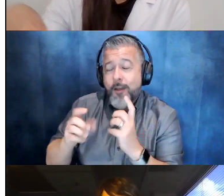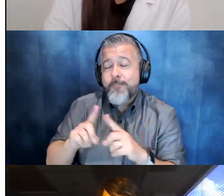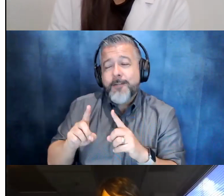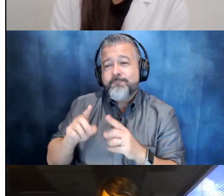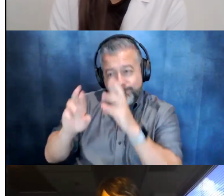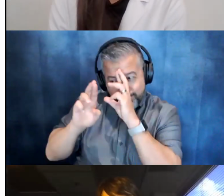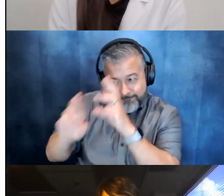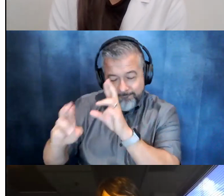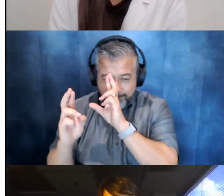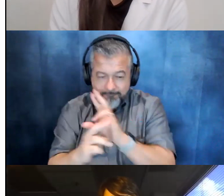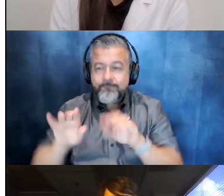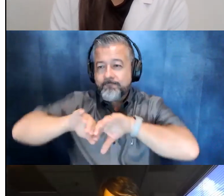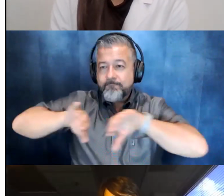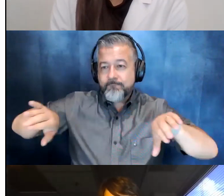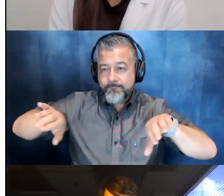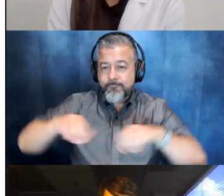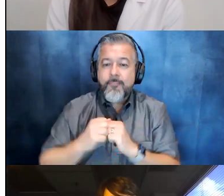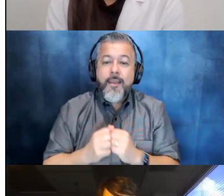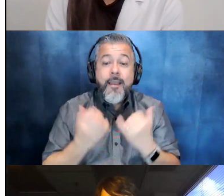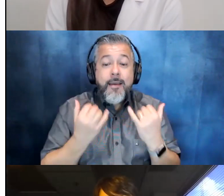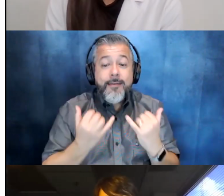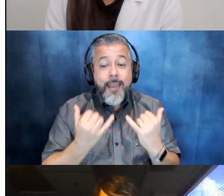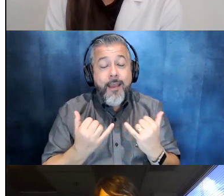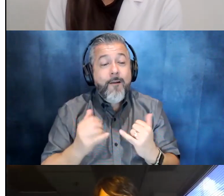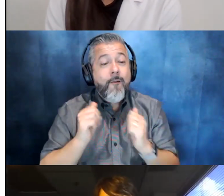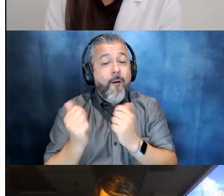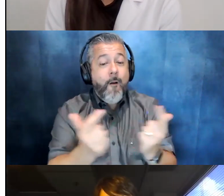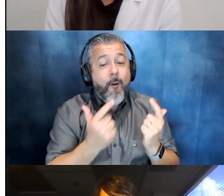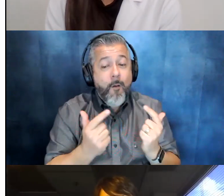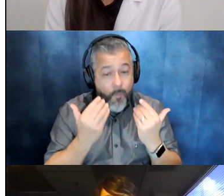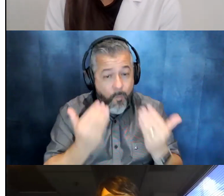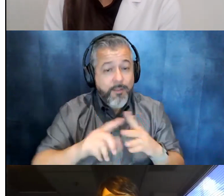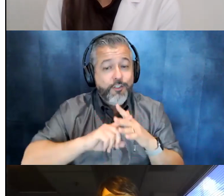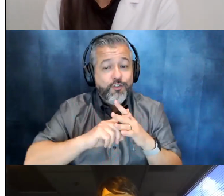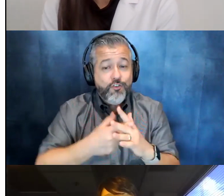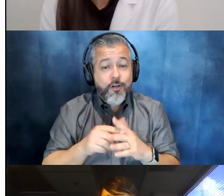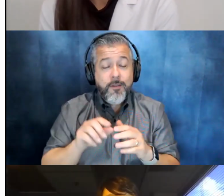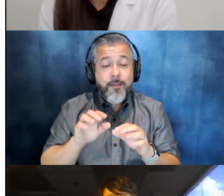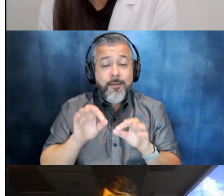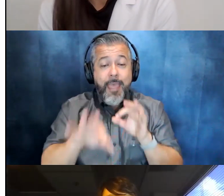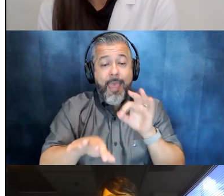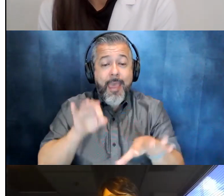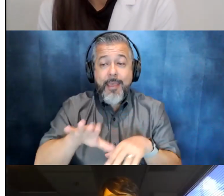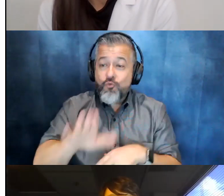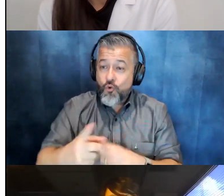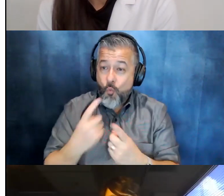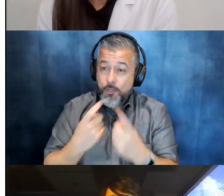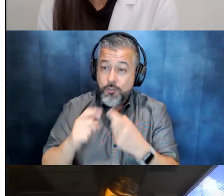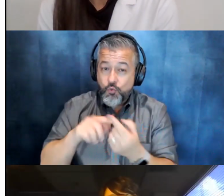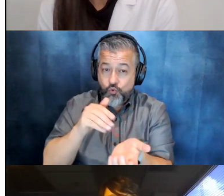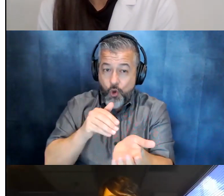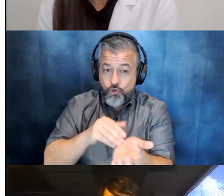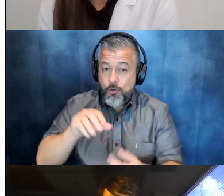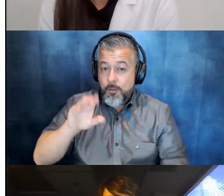to everyone, go ahead and start dropping your questions for Dr. Keebler in the Q&A. We also send out a recording